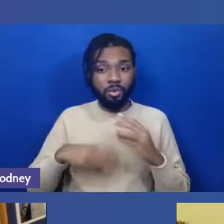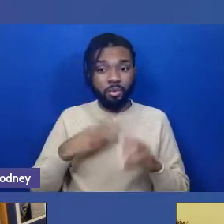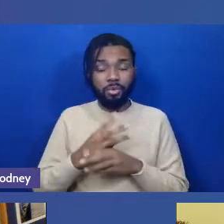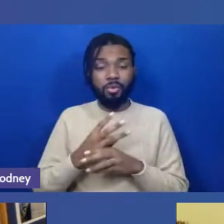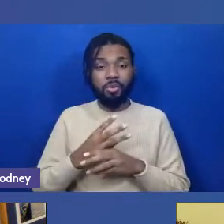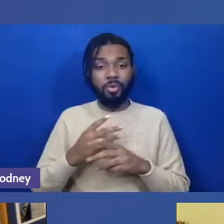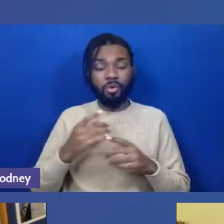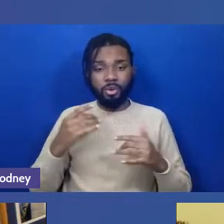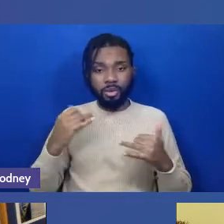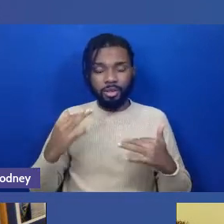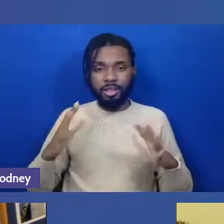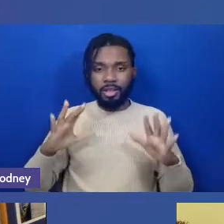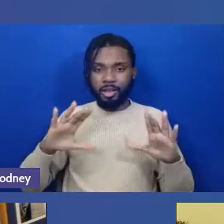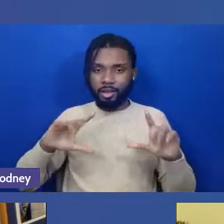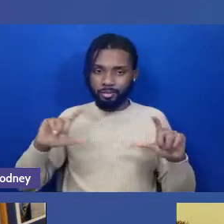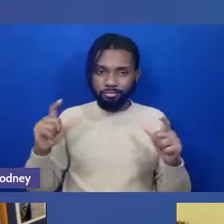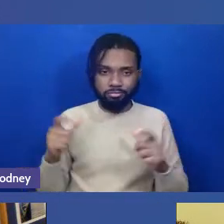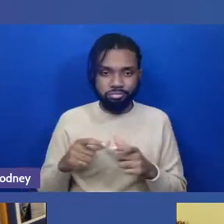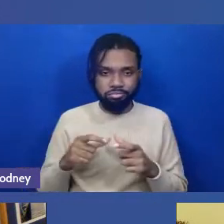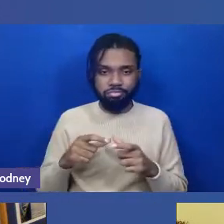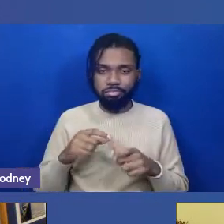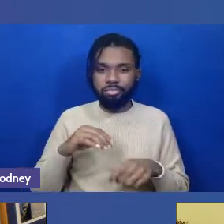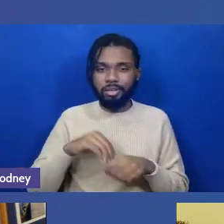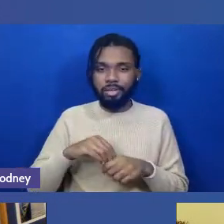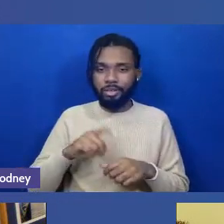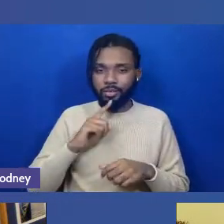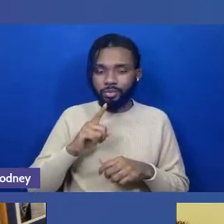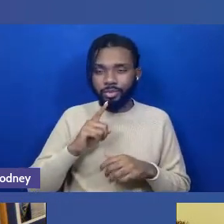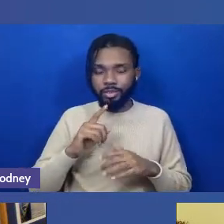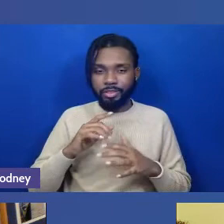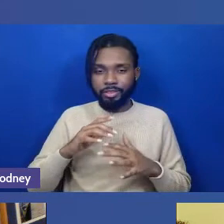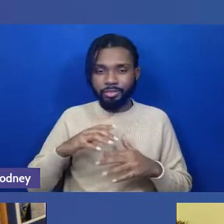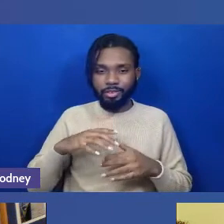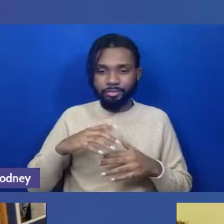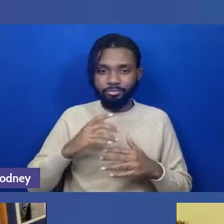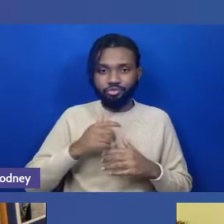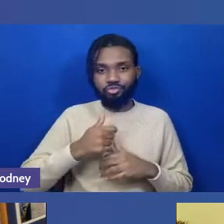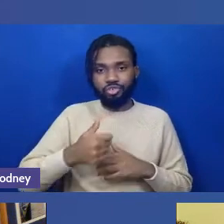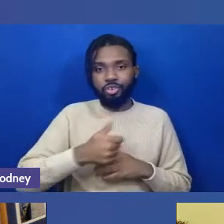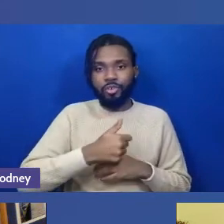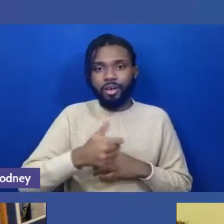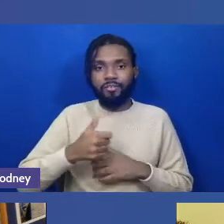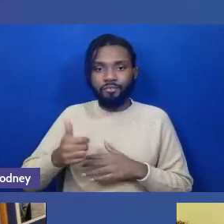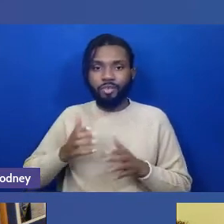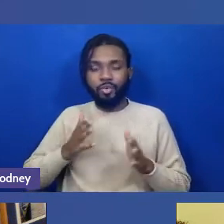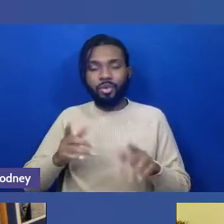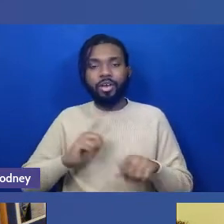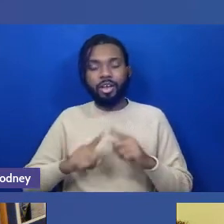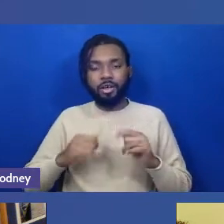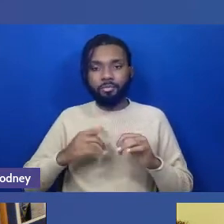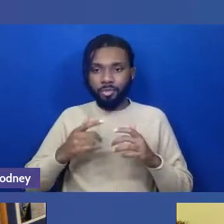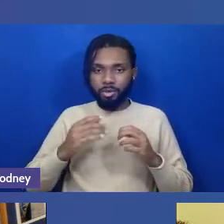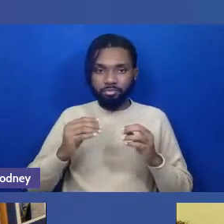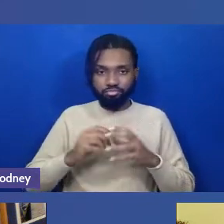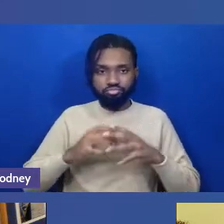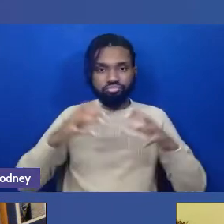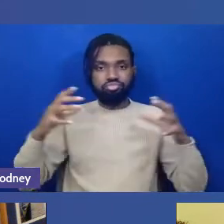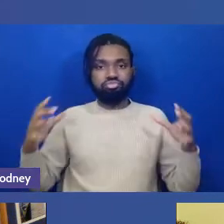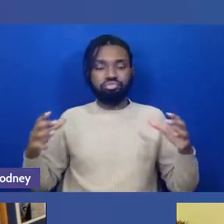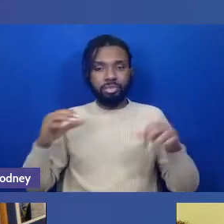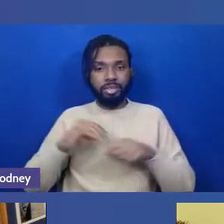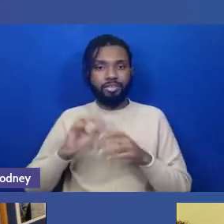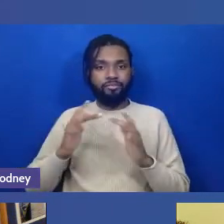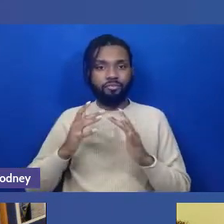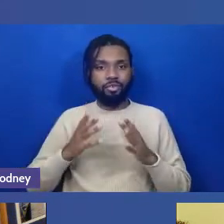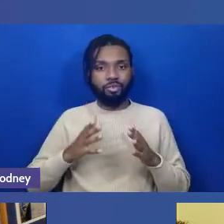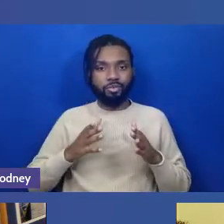geographic way, but it's expanded in a virtual way. Exactly. No, right on. And I feel like there was so much